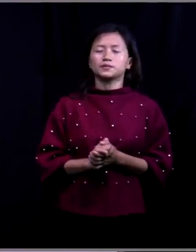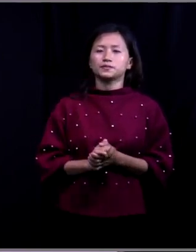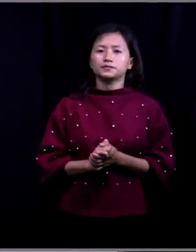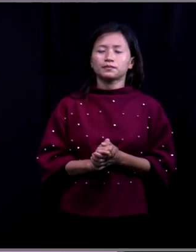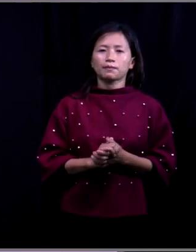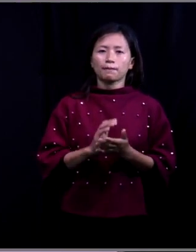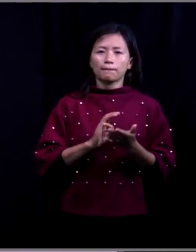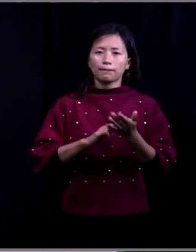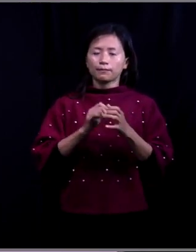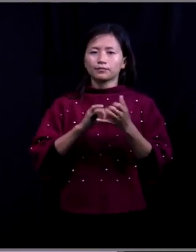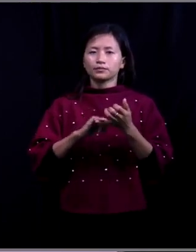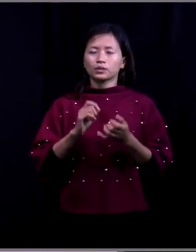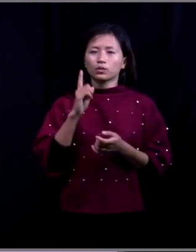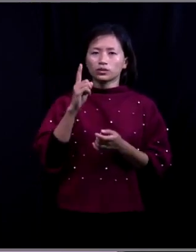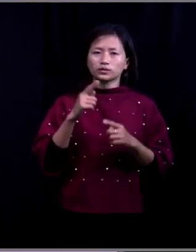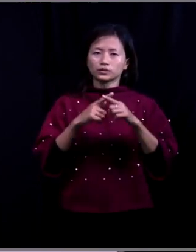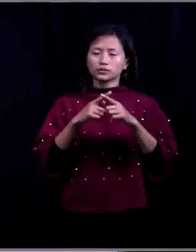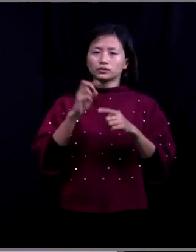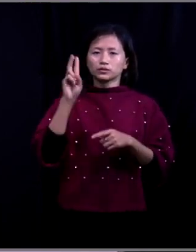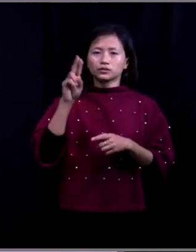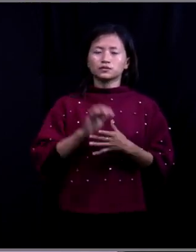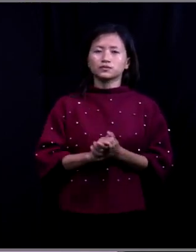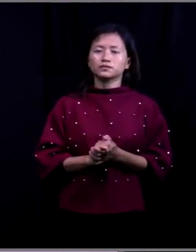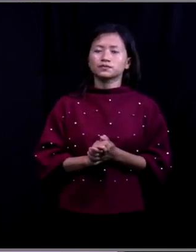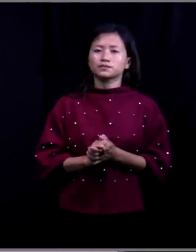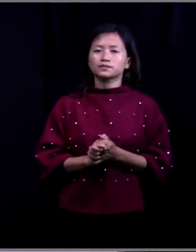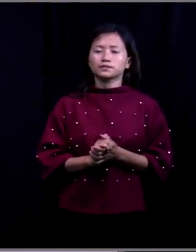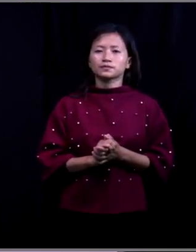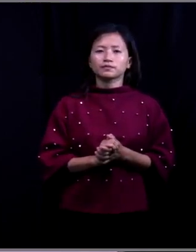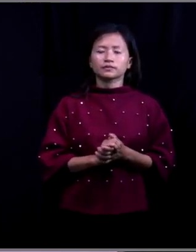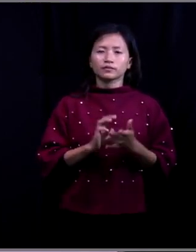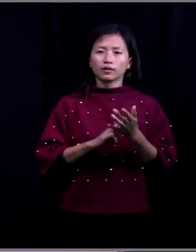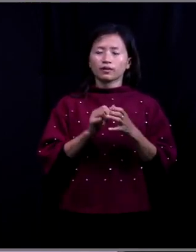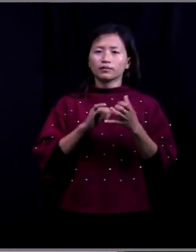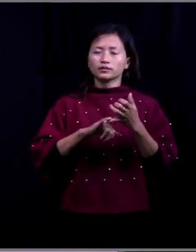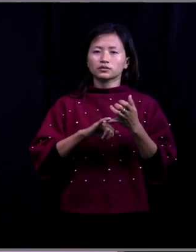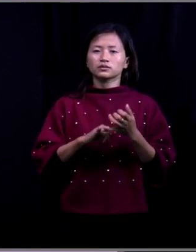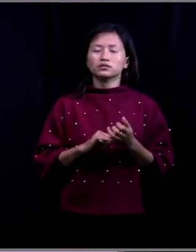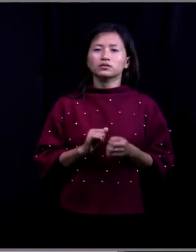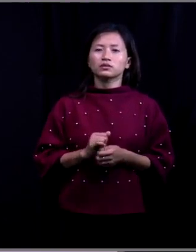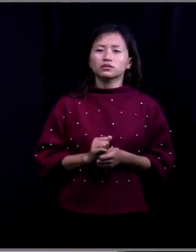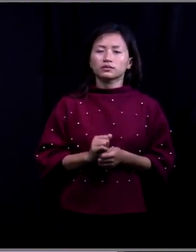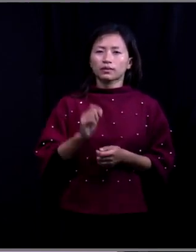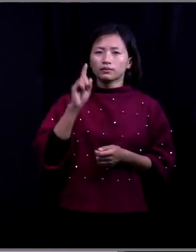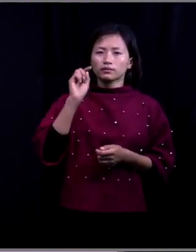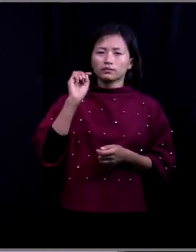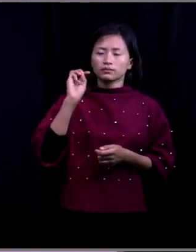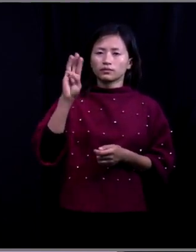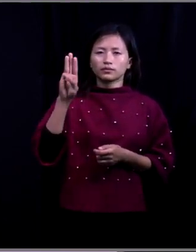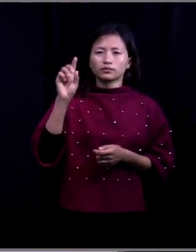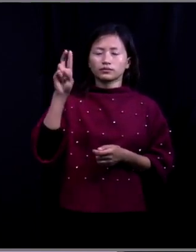hydrogen will be 1 into 2 again. Mass of one sulfur atom is